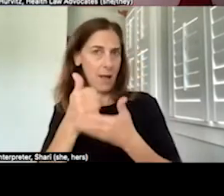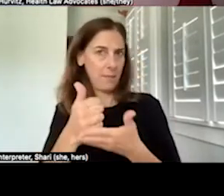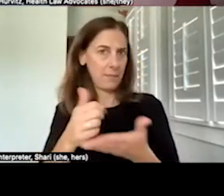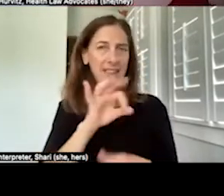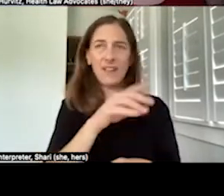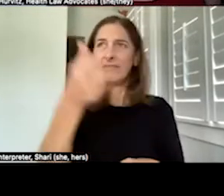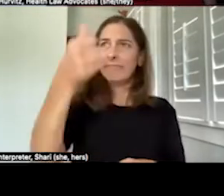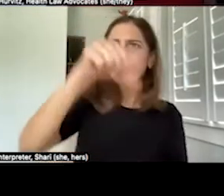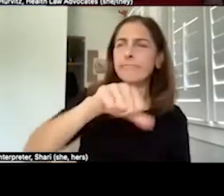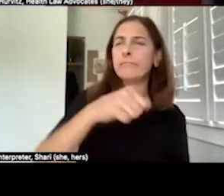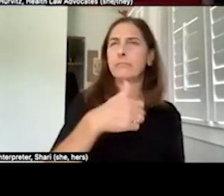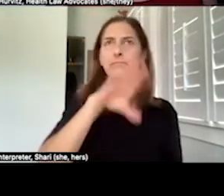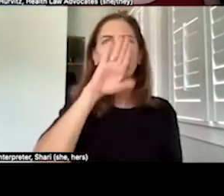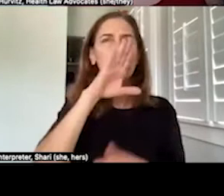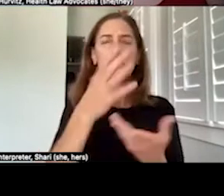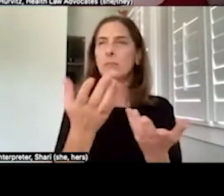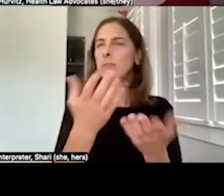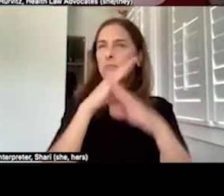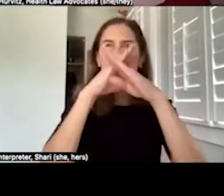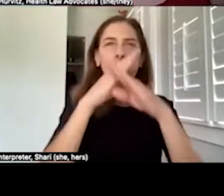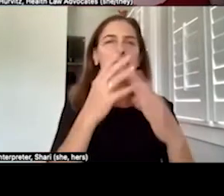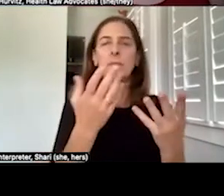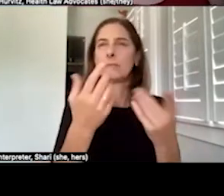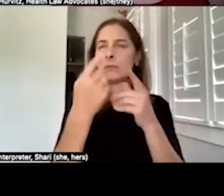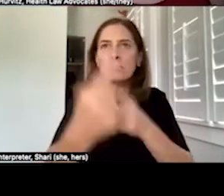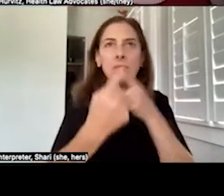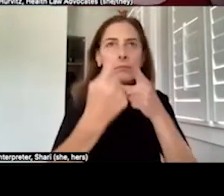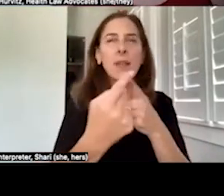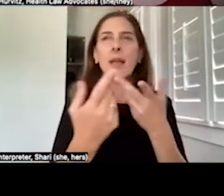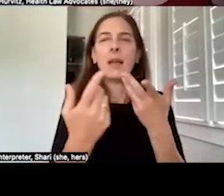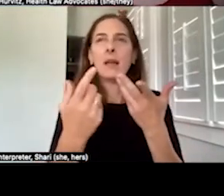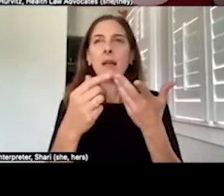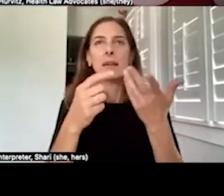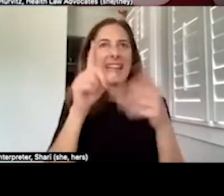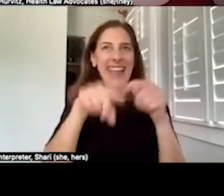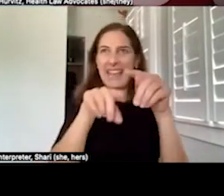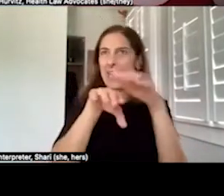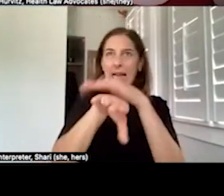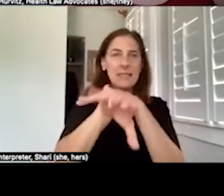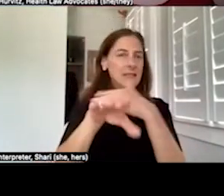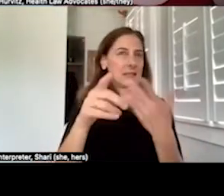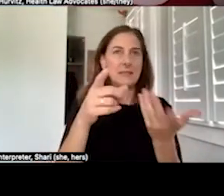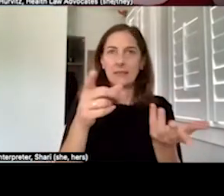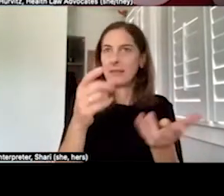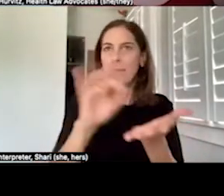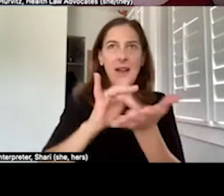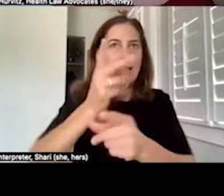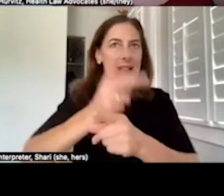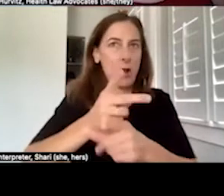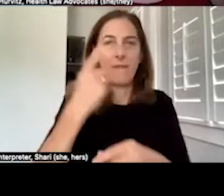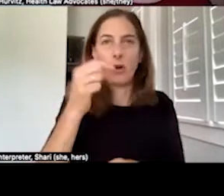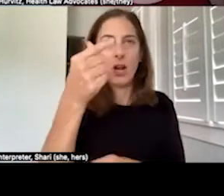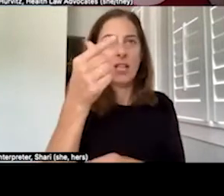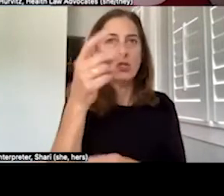affirming care, and also just what the process might look like as a practical matter if you're trying